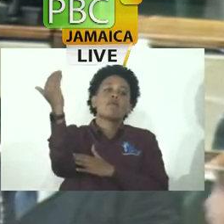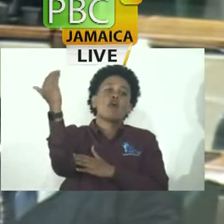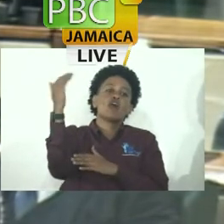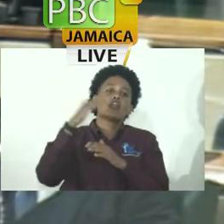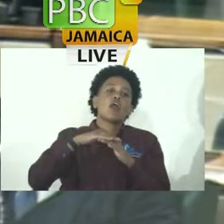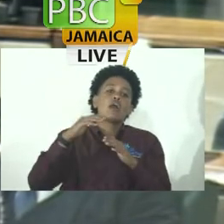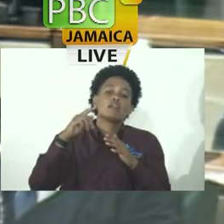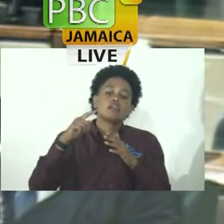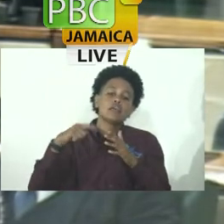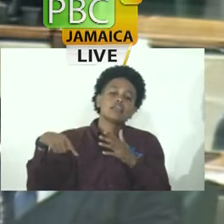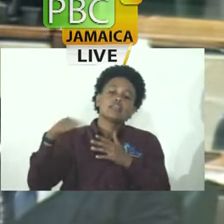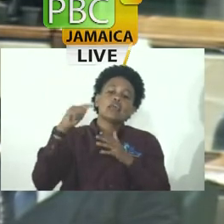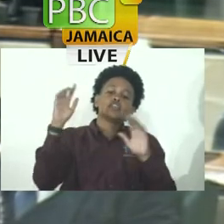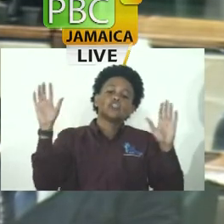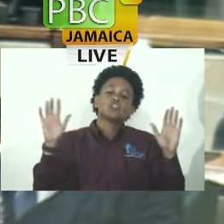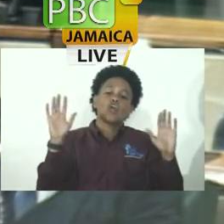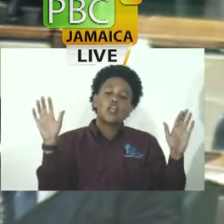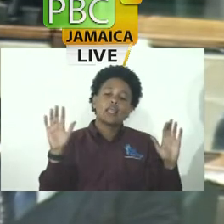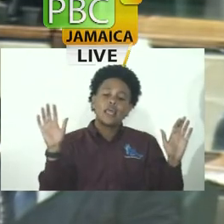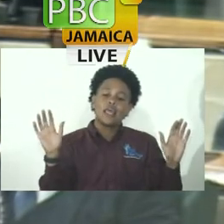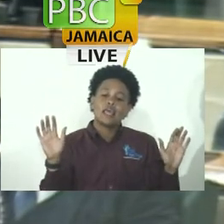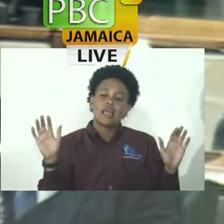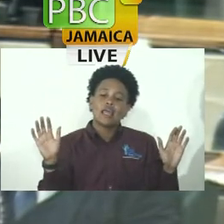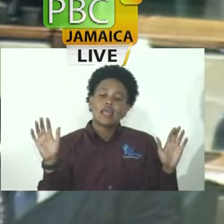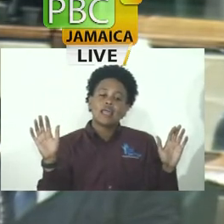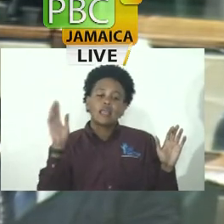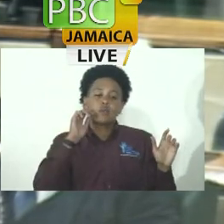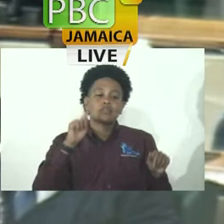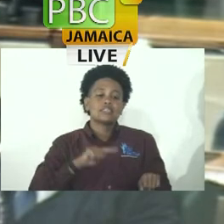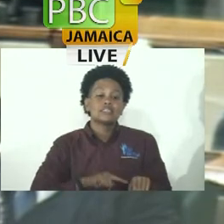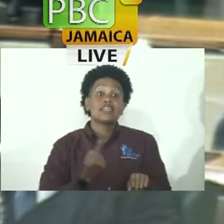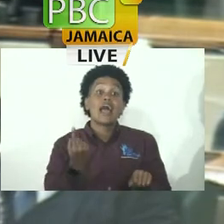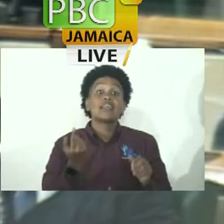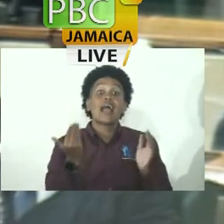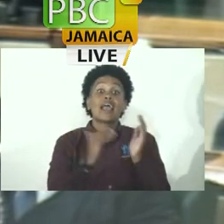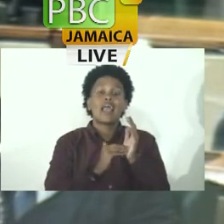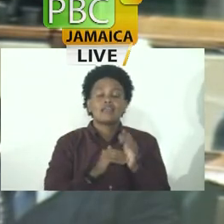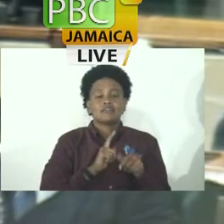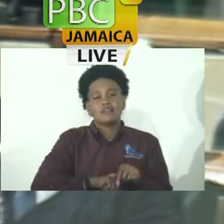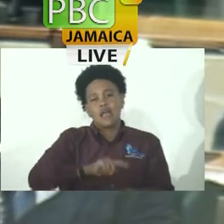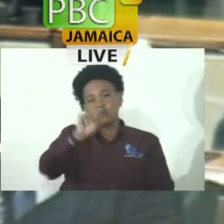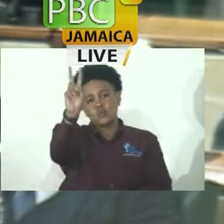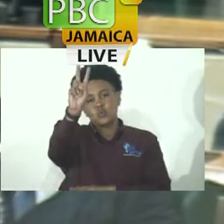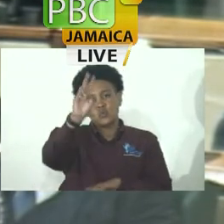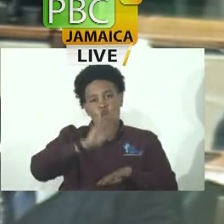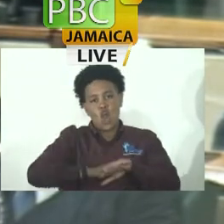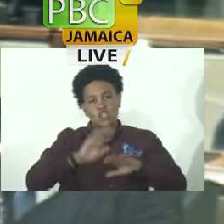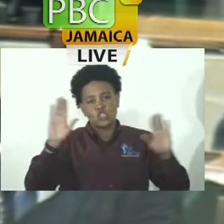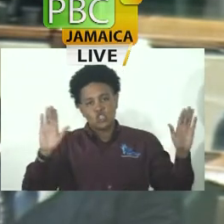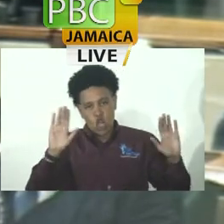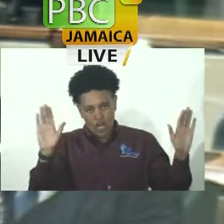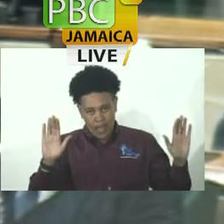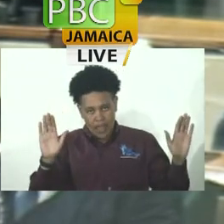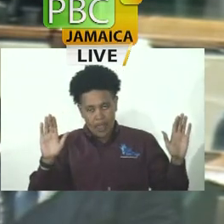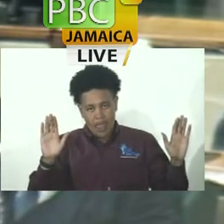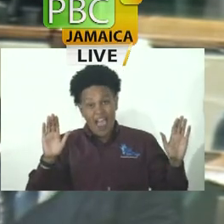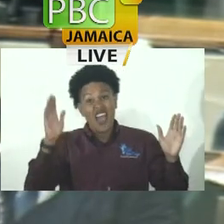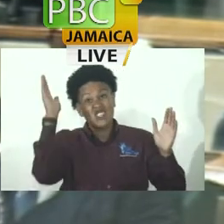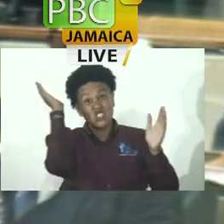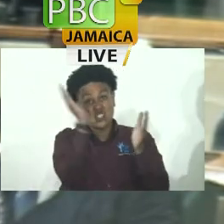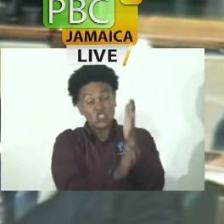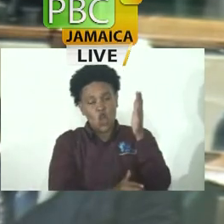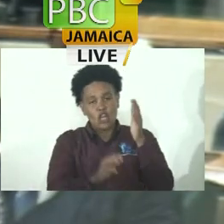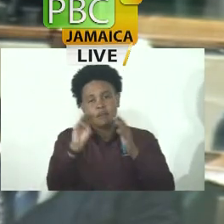following sunday it will begin again at 2 p.m on the sunday